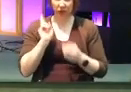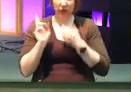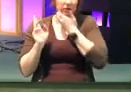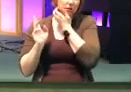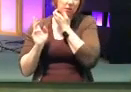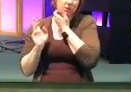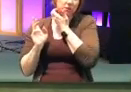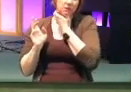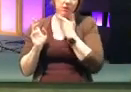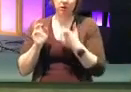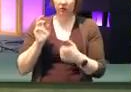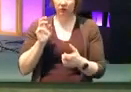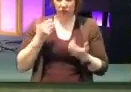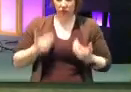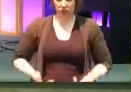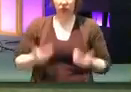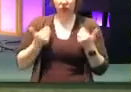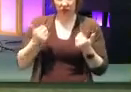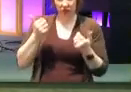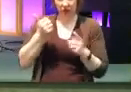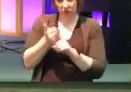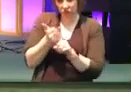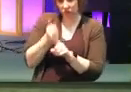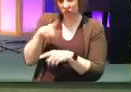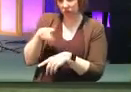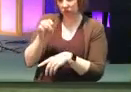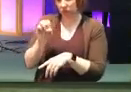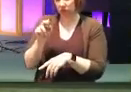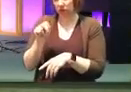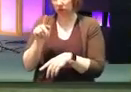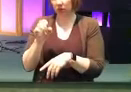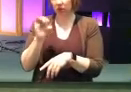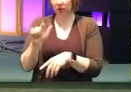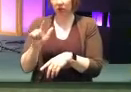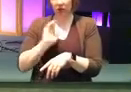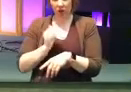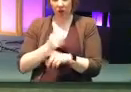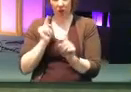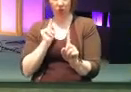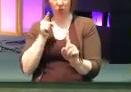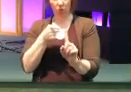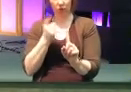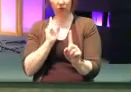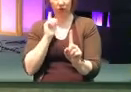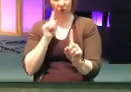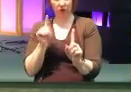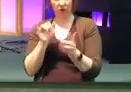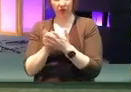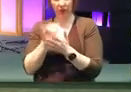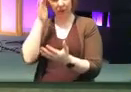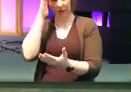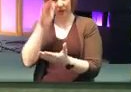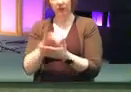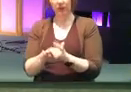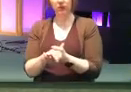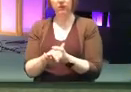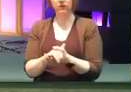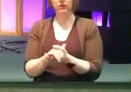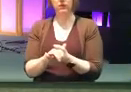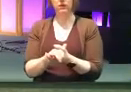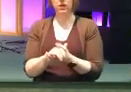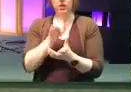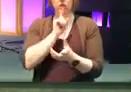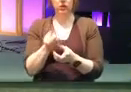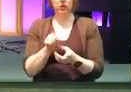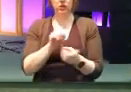our heritage as Pentecostal believers and our mandate as Pentecostal believers is to really